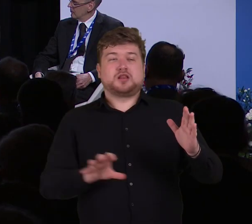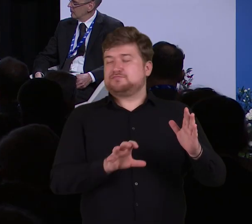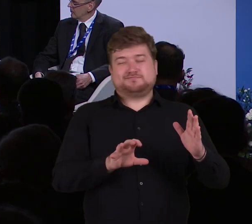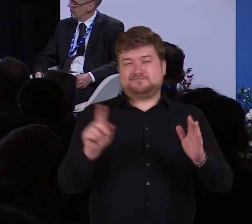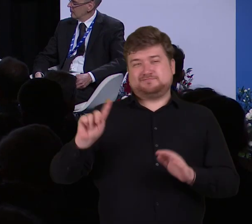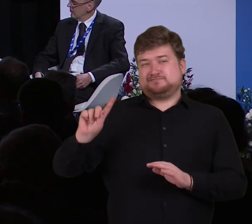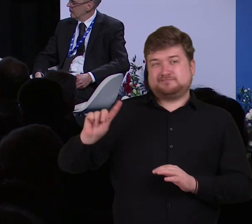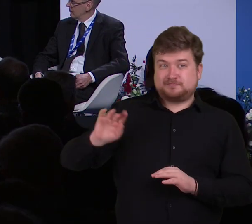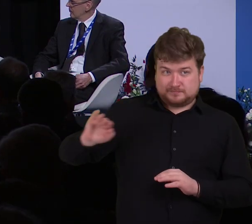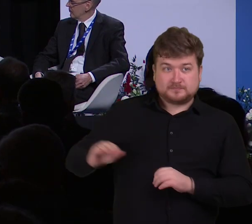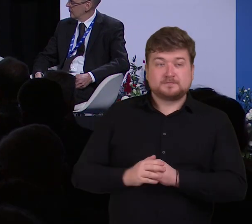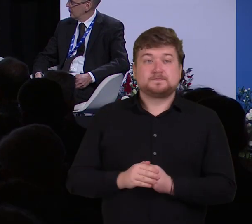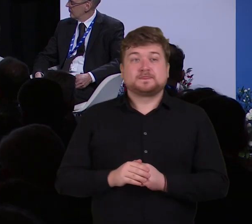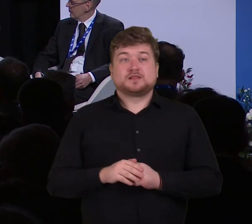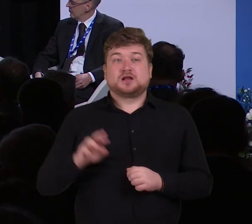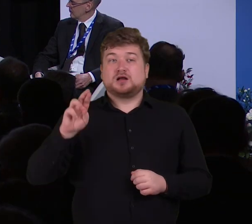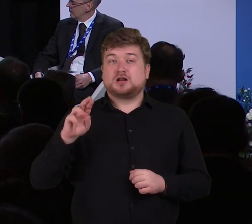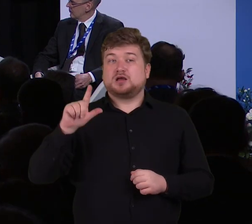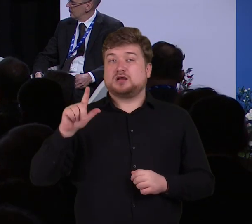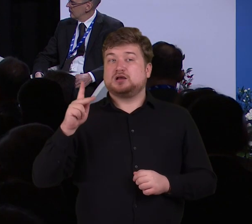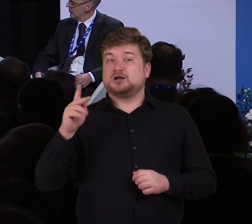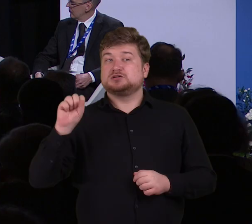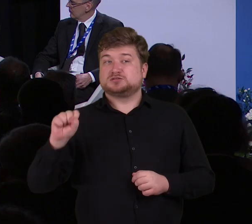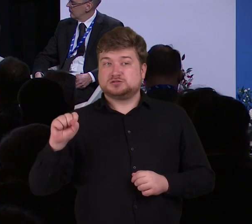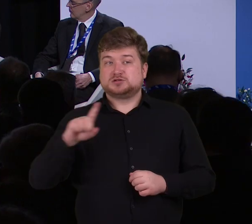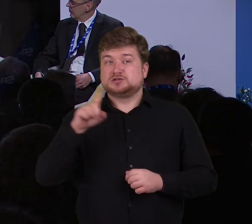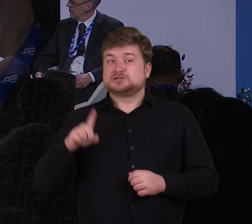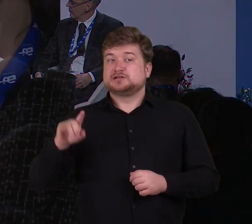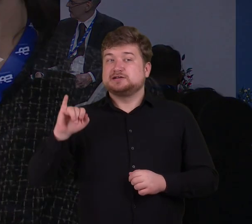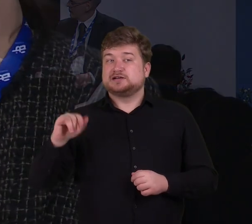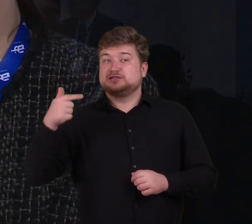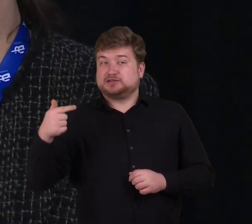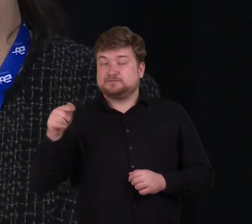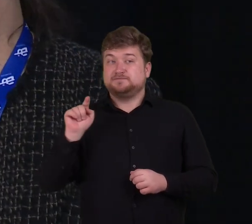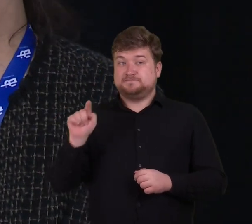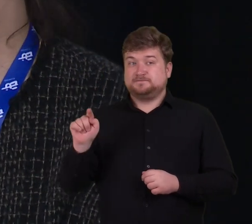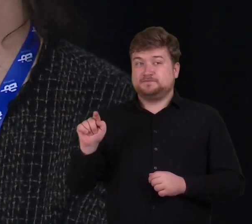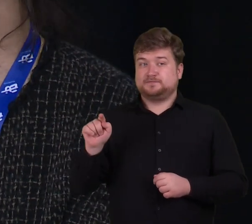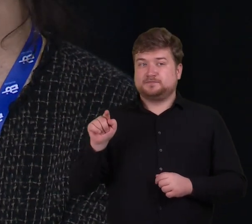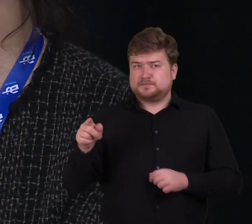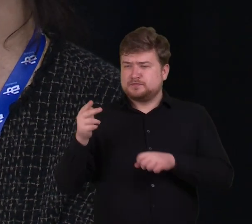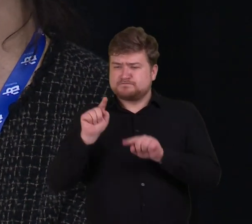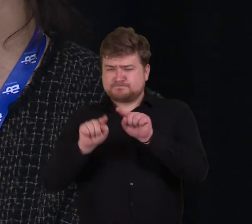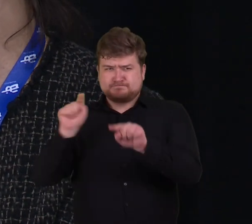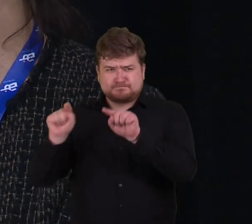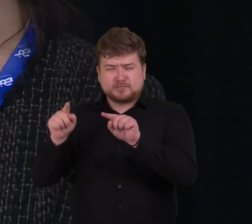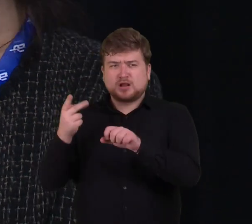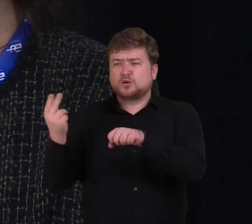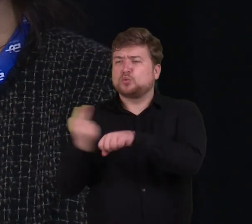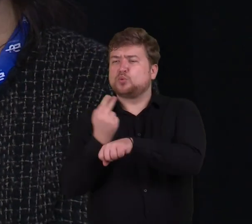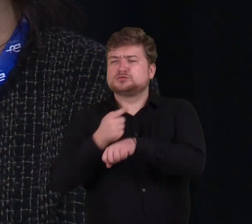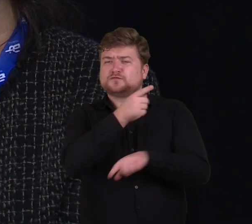work? There are many. I don't have an example in head, but there are many successes.